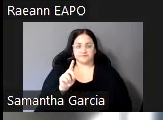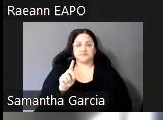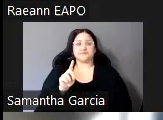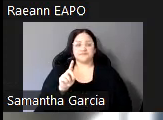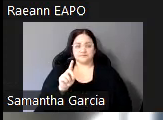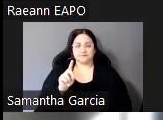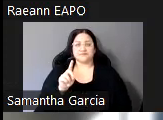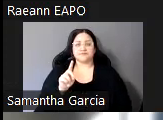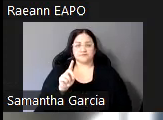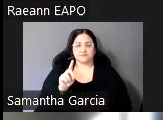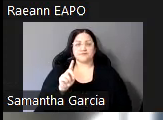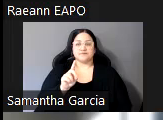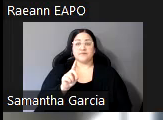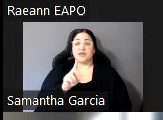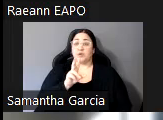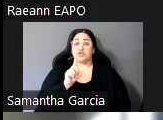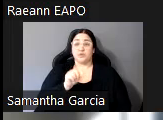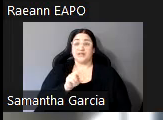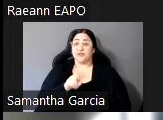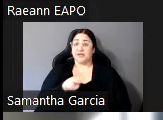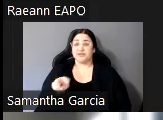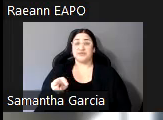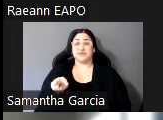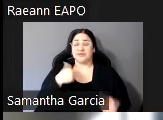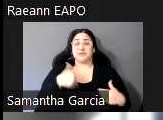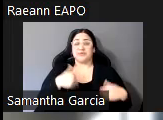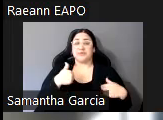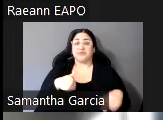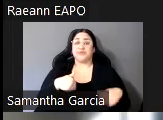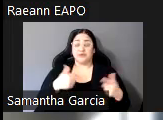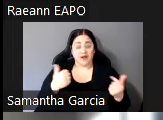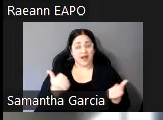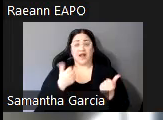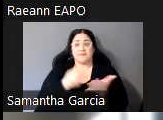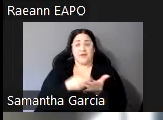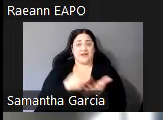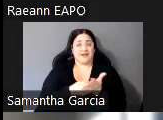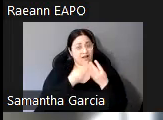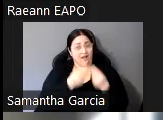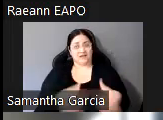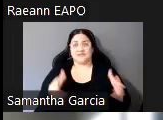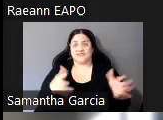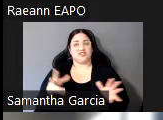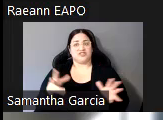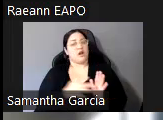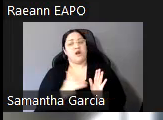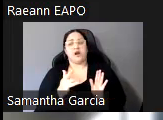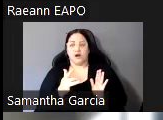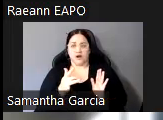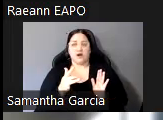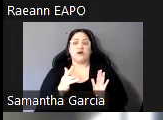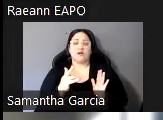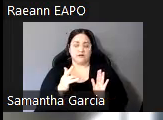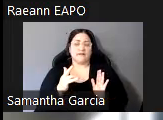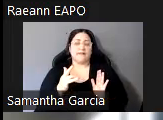fact, that was reported to us. So here we have the investment fraud, and we're going to get into how it works. Romance frauds and investment frauds are